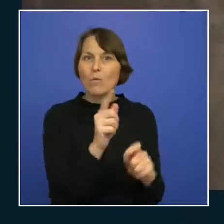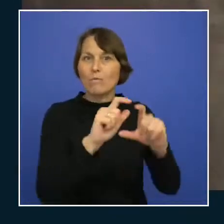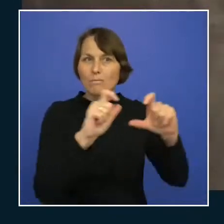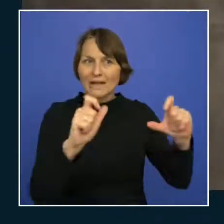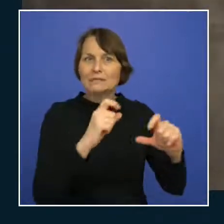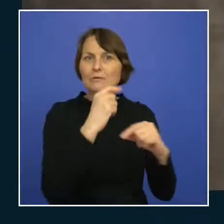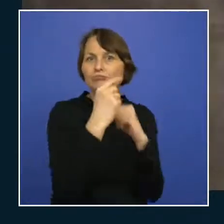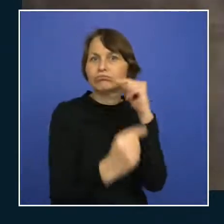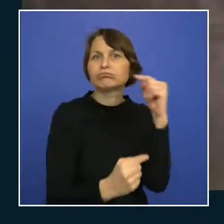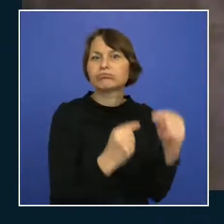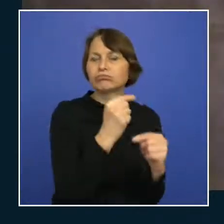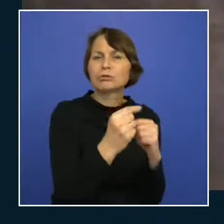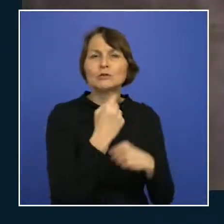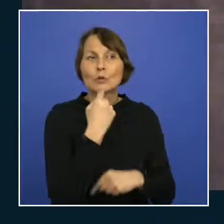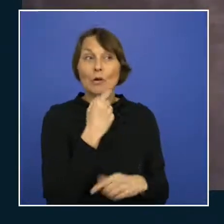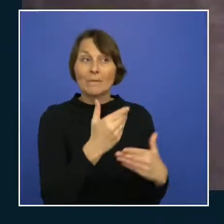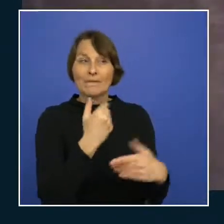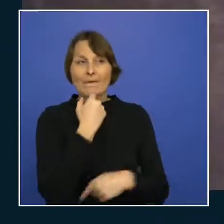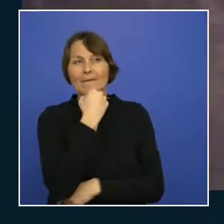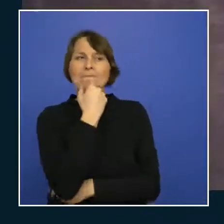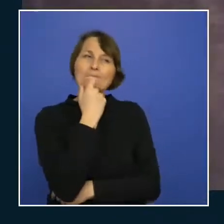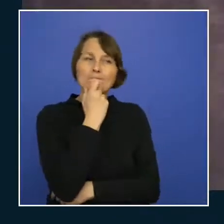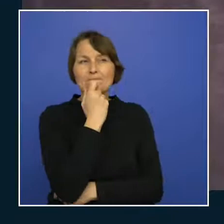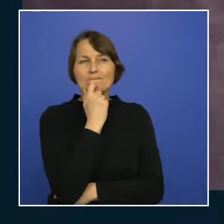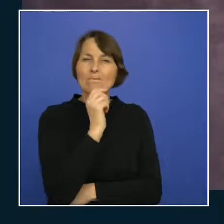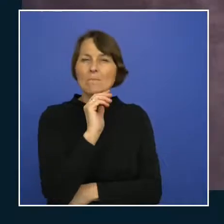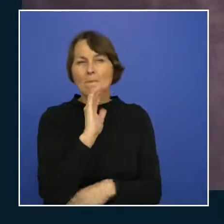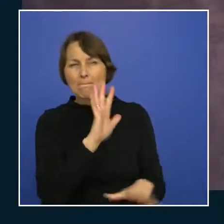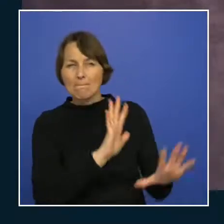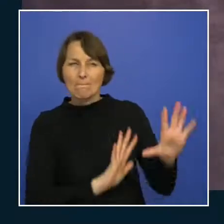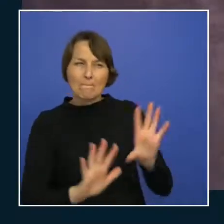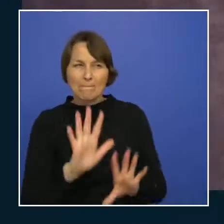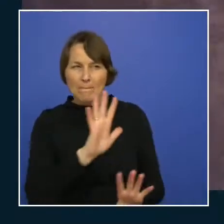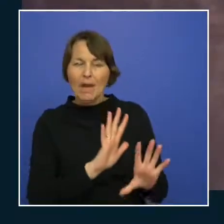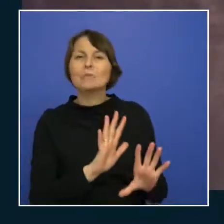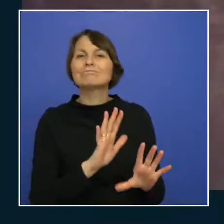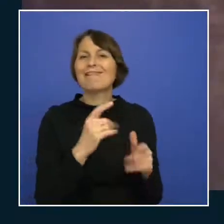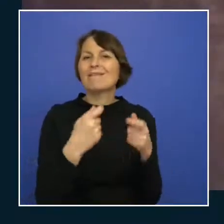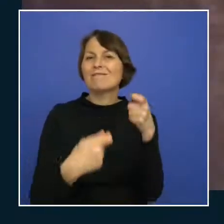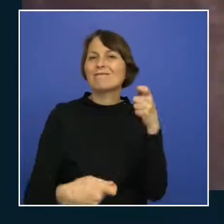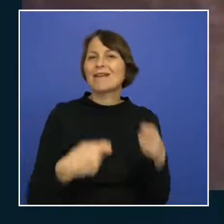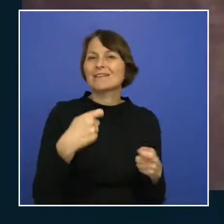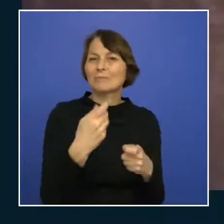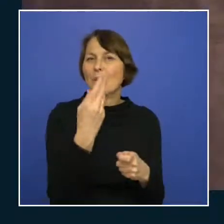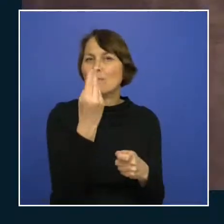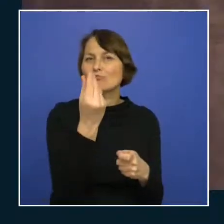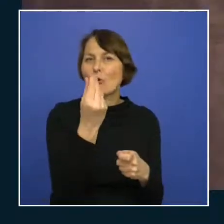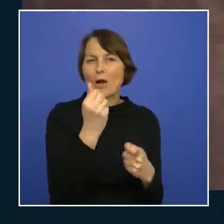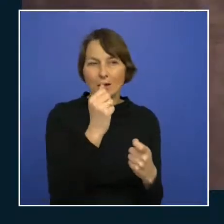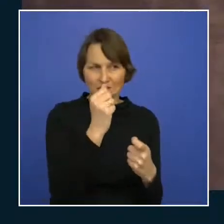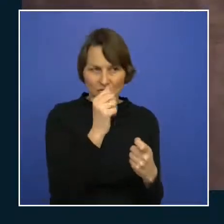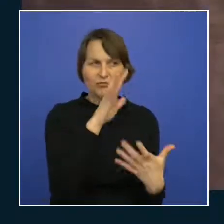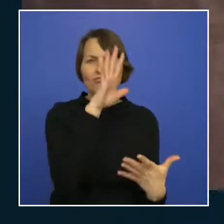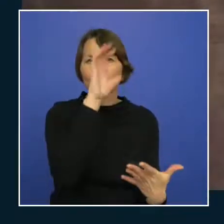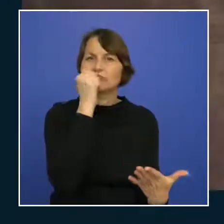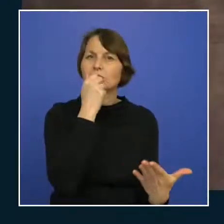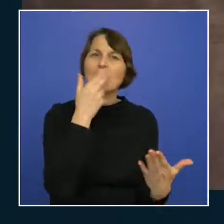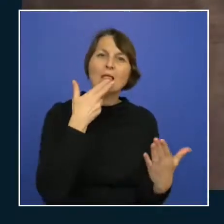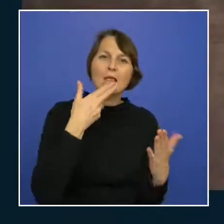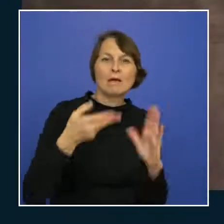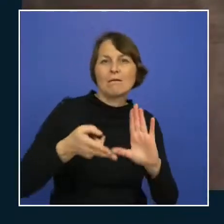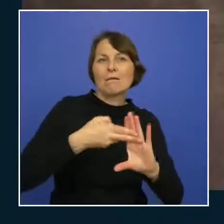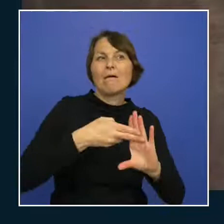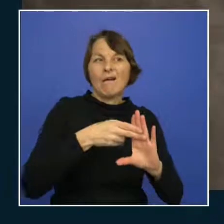able to estimate and have a flexible pricing model so that as the needs of your applications change, then the pricing model just fits into